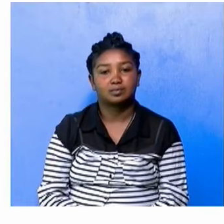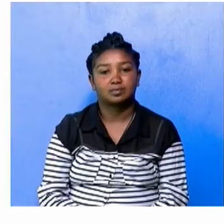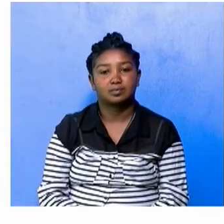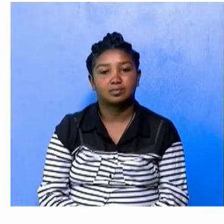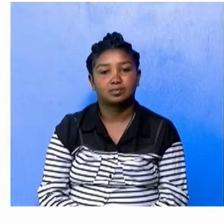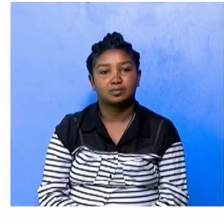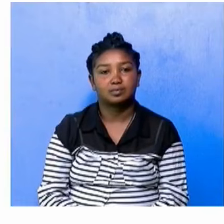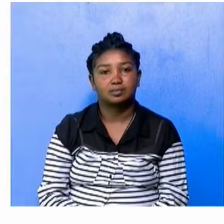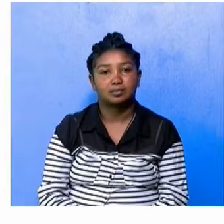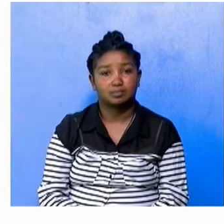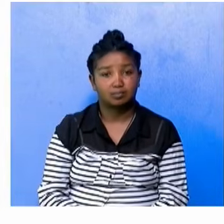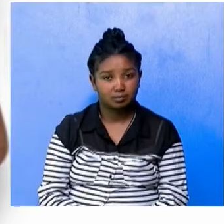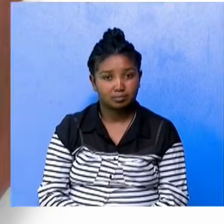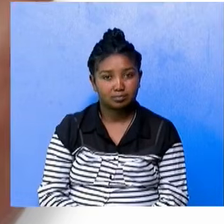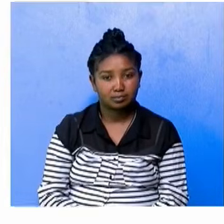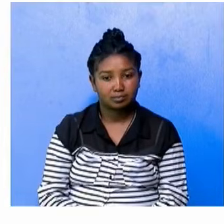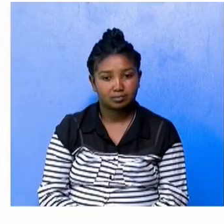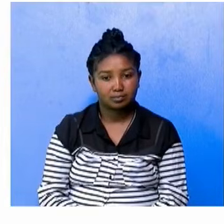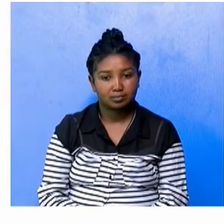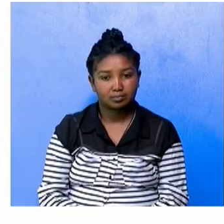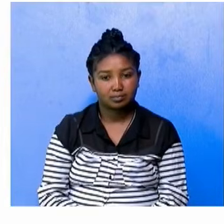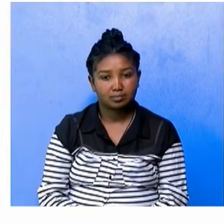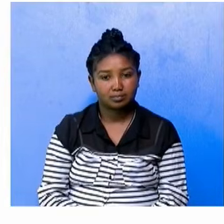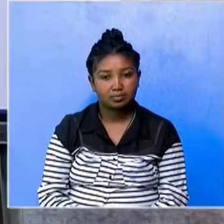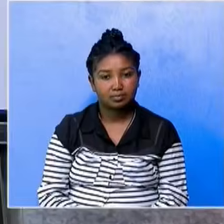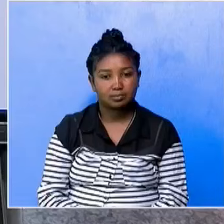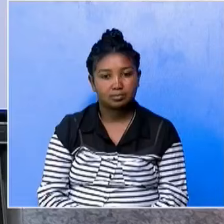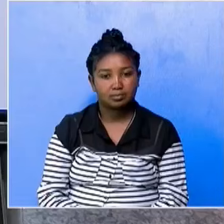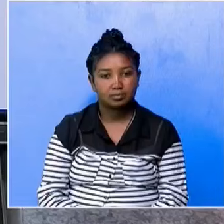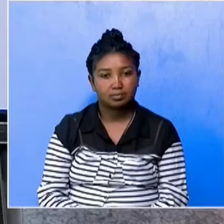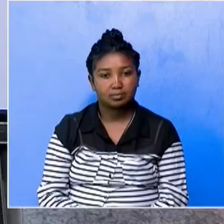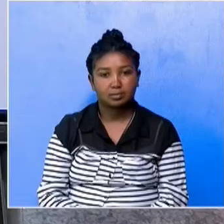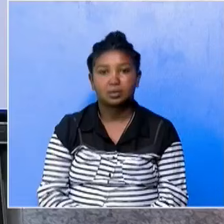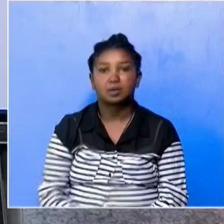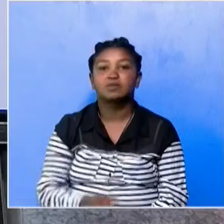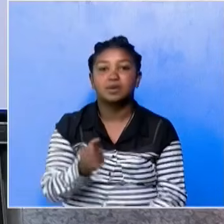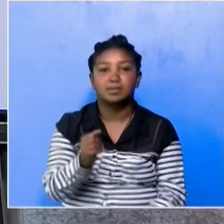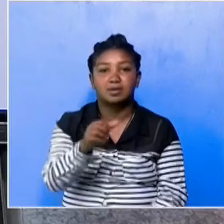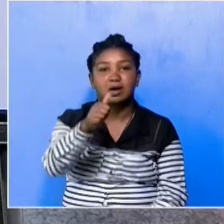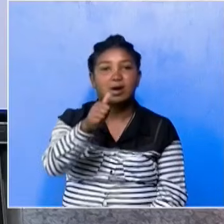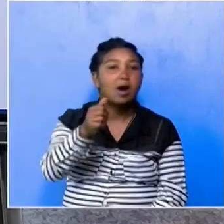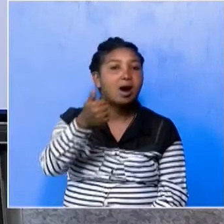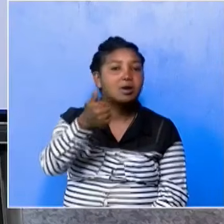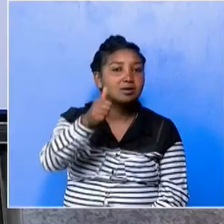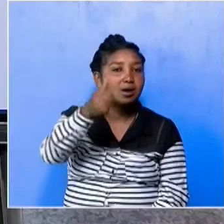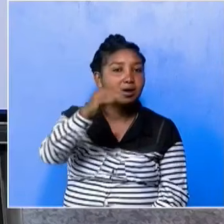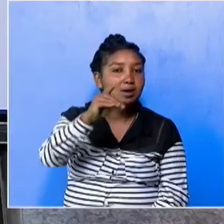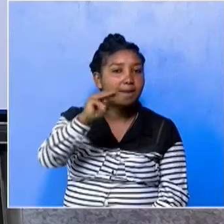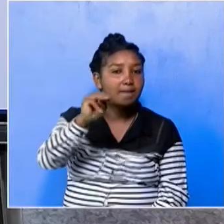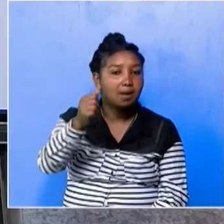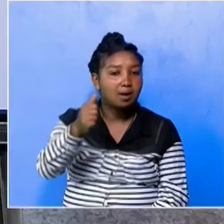I hope you're doing, okay? Good. When we say Adama, and also here,